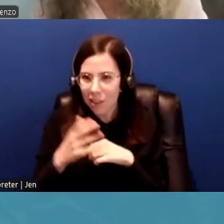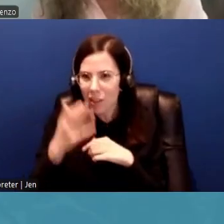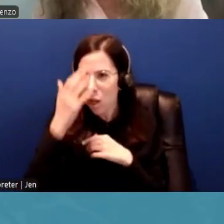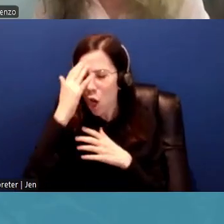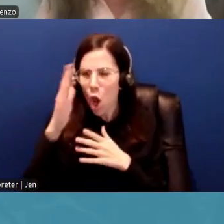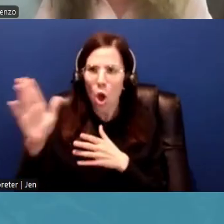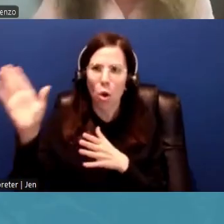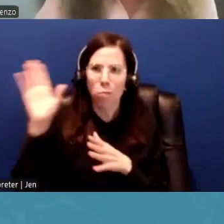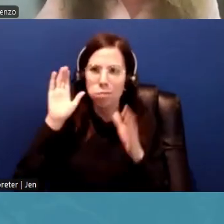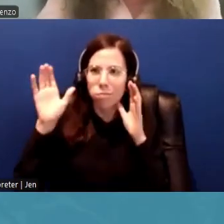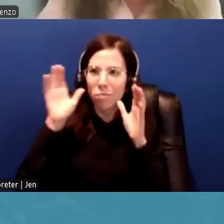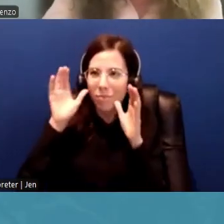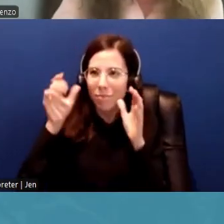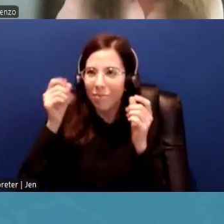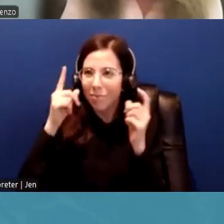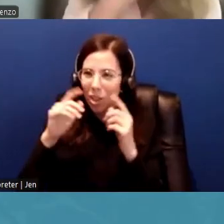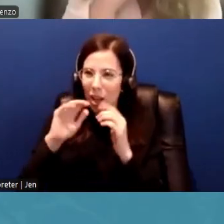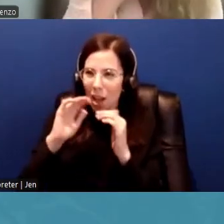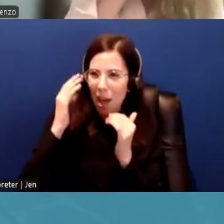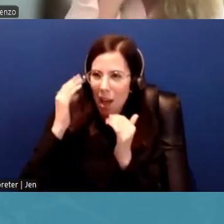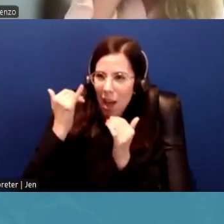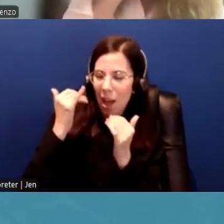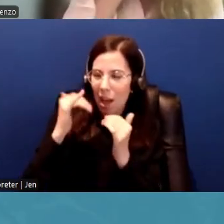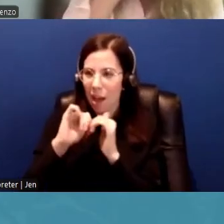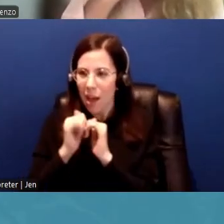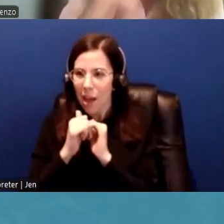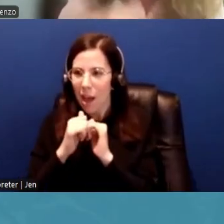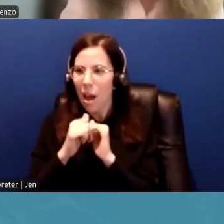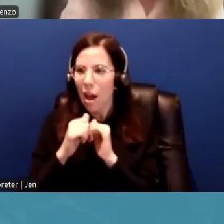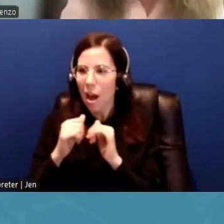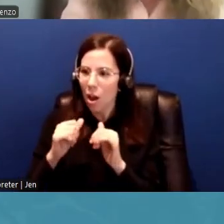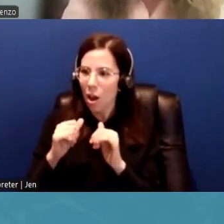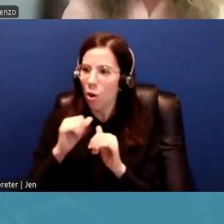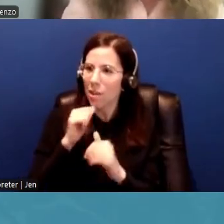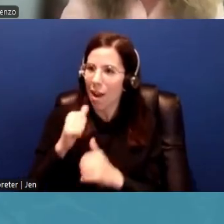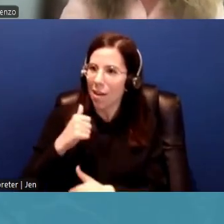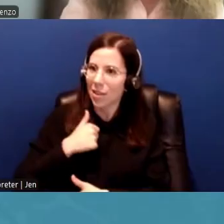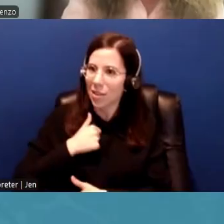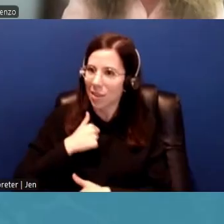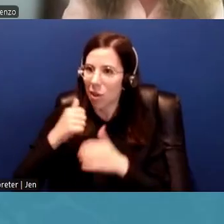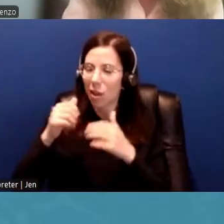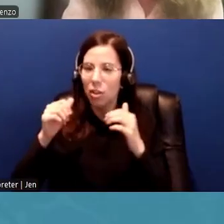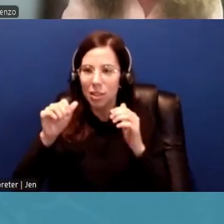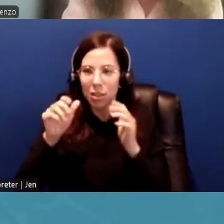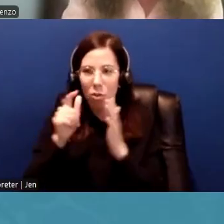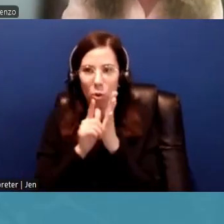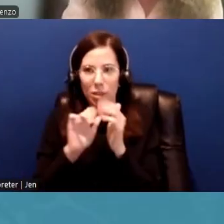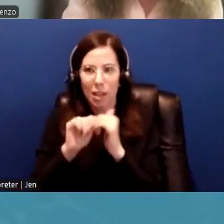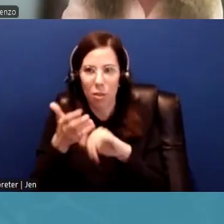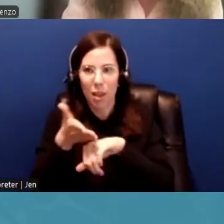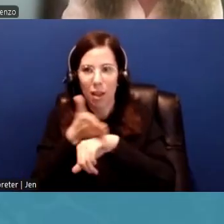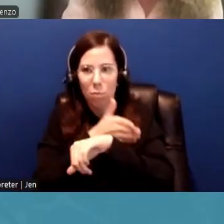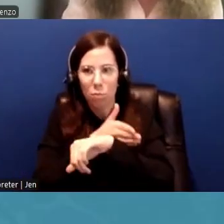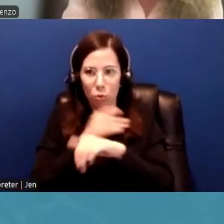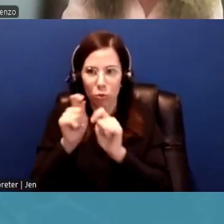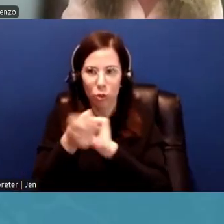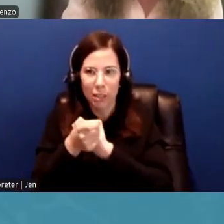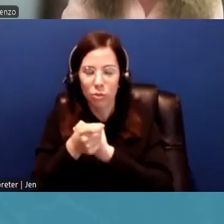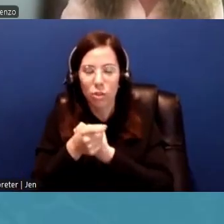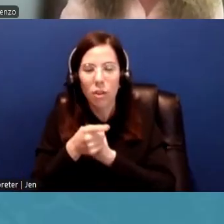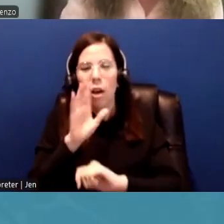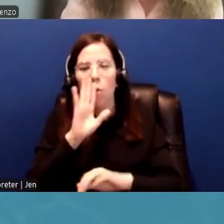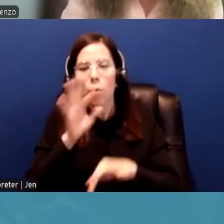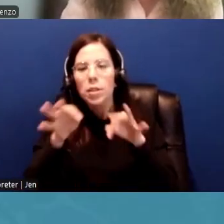about sort of why and how civilian attorneys can make a difference. And I'm going to talk to you very quickly in these last few minutes about